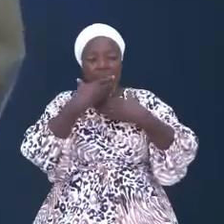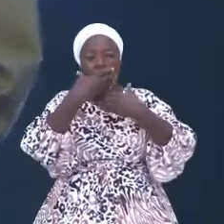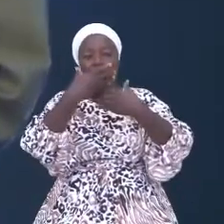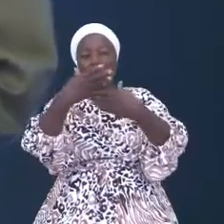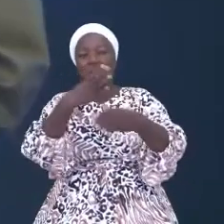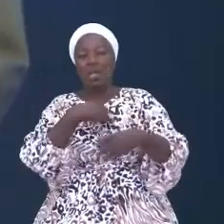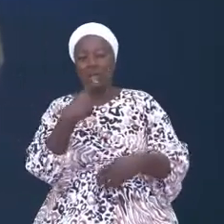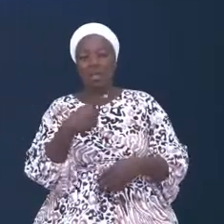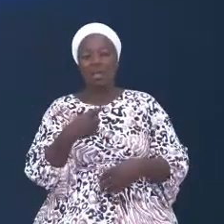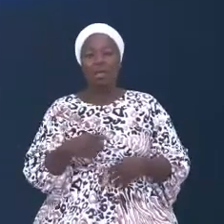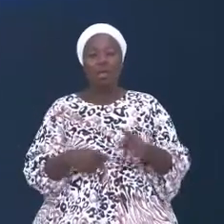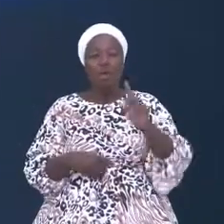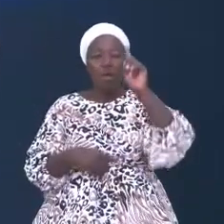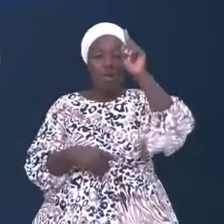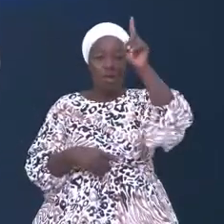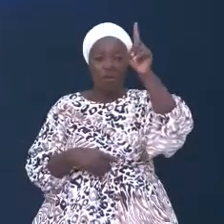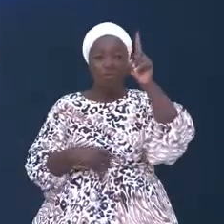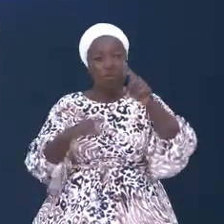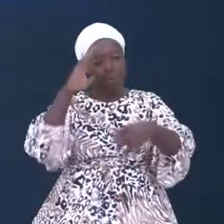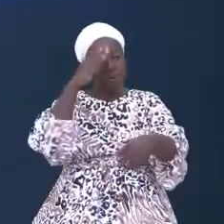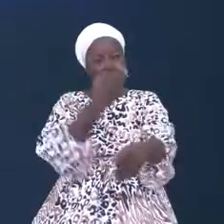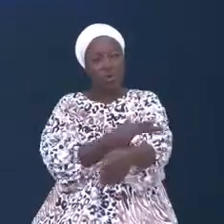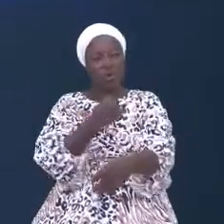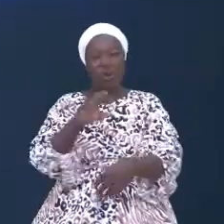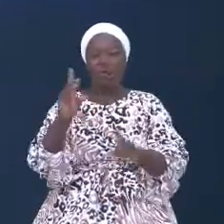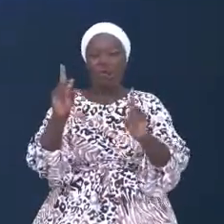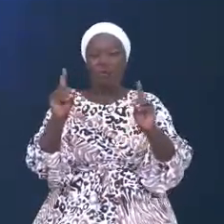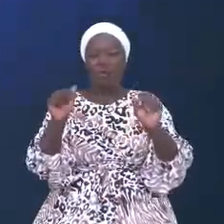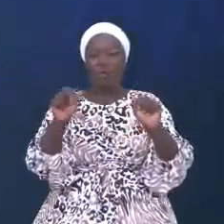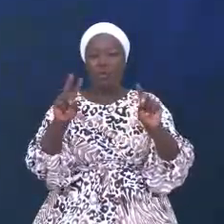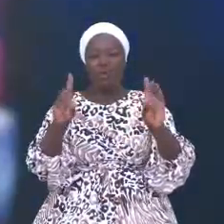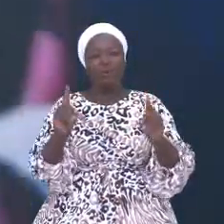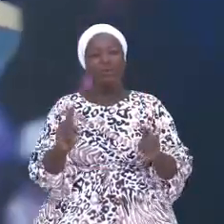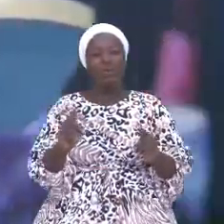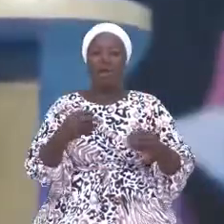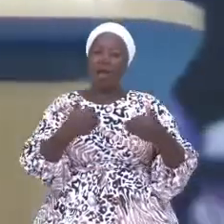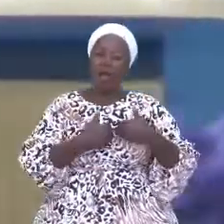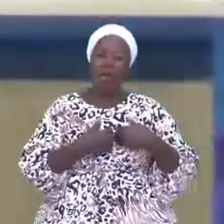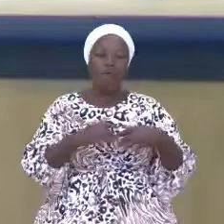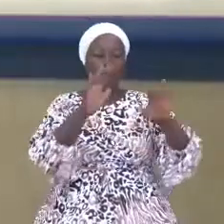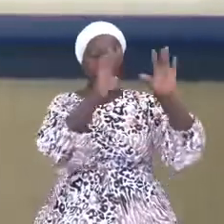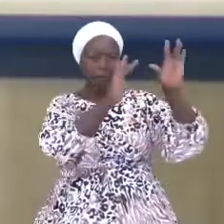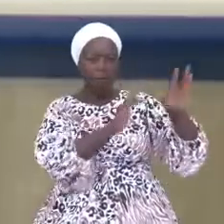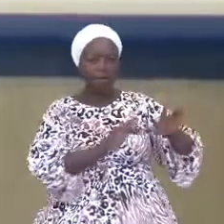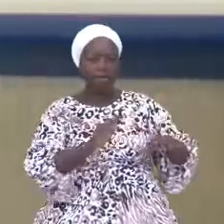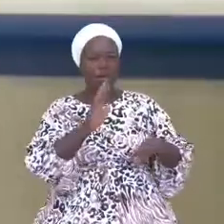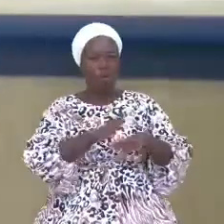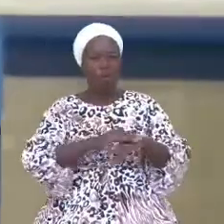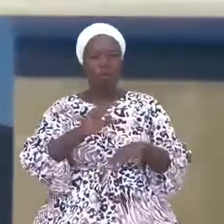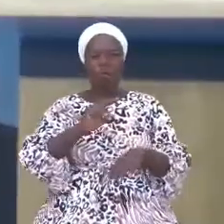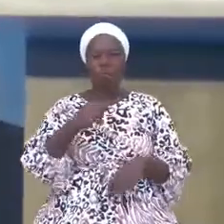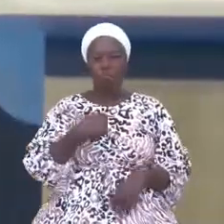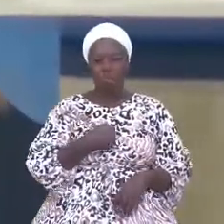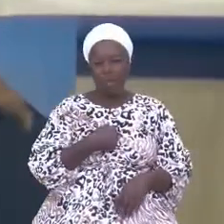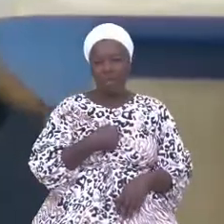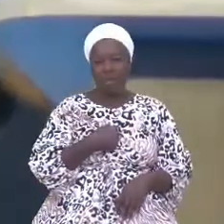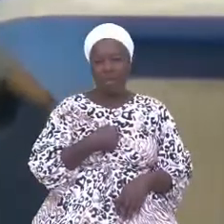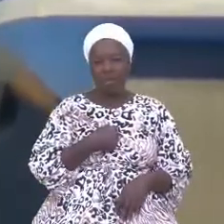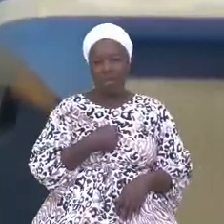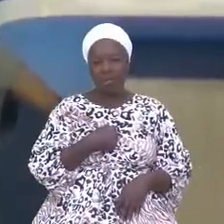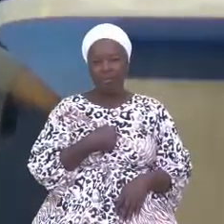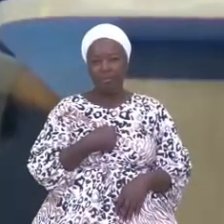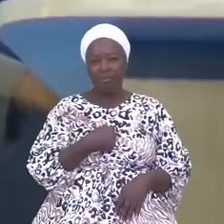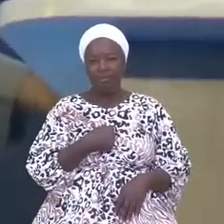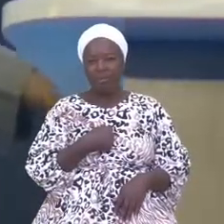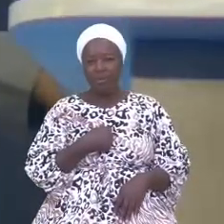Thou Son of David, have mercy on me. That